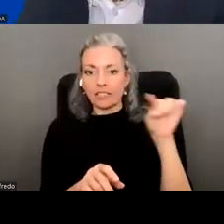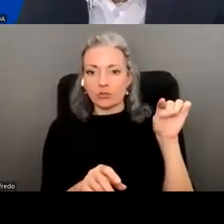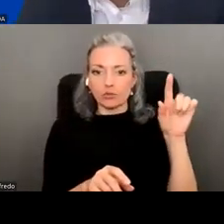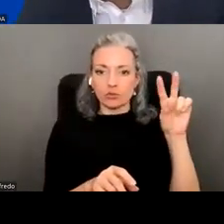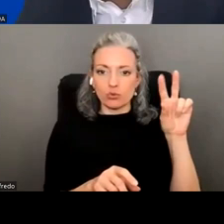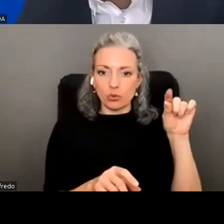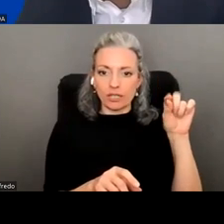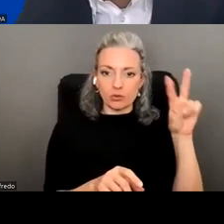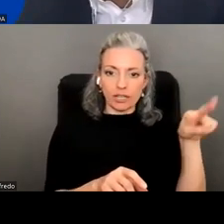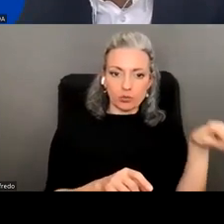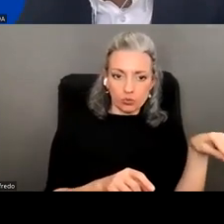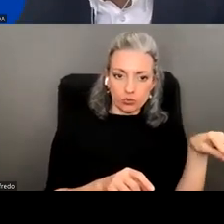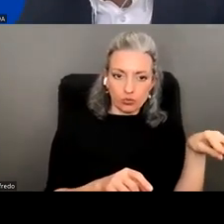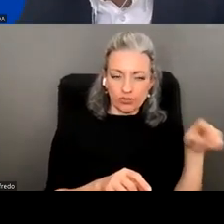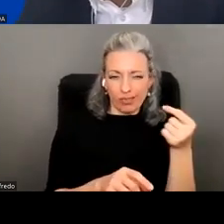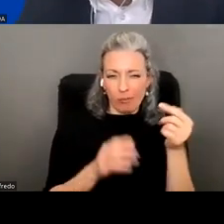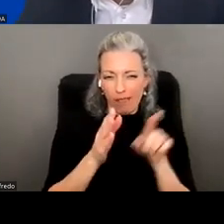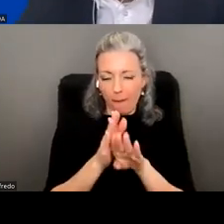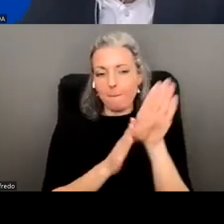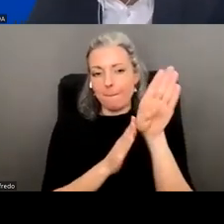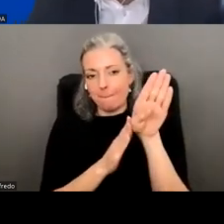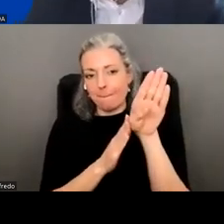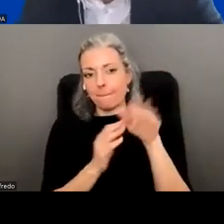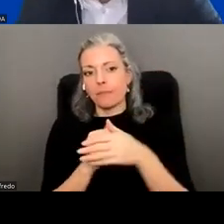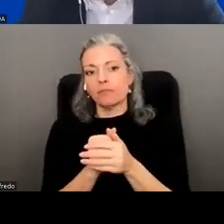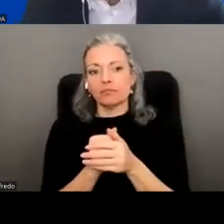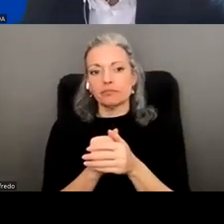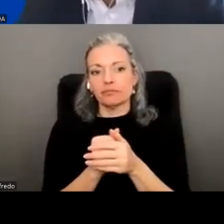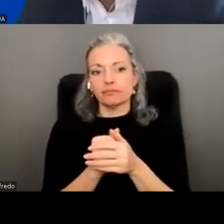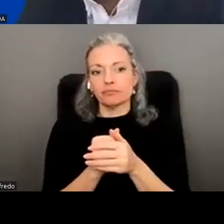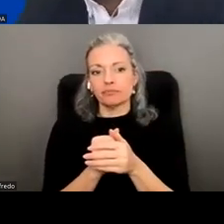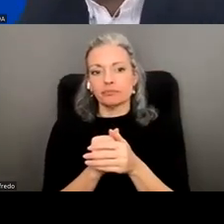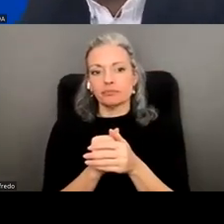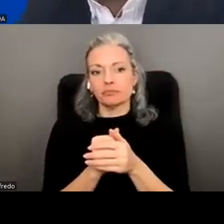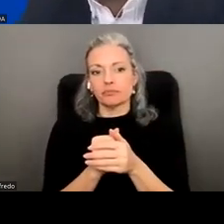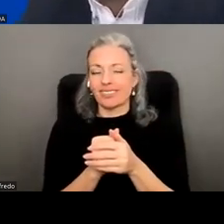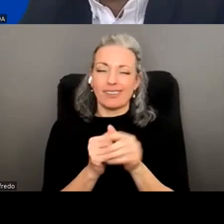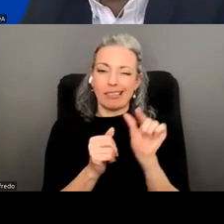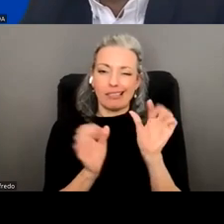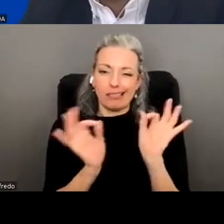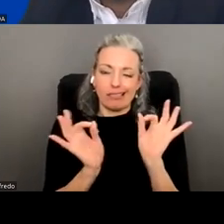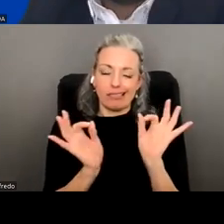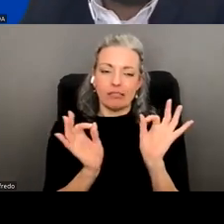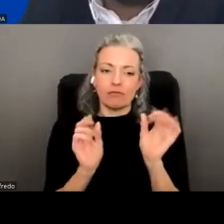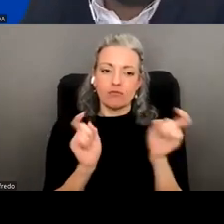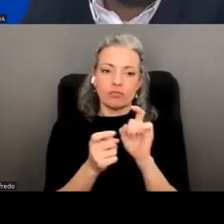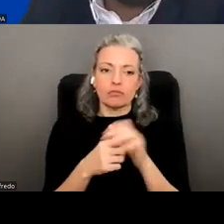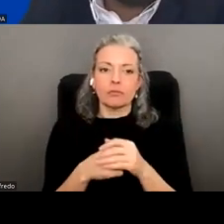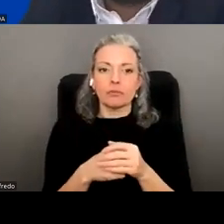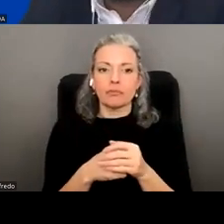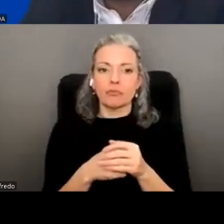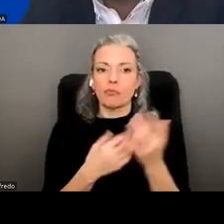went up marginally to 19.9. That's where the status is little or no change. And something, it's loading up